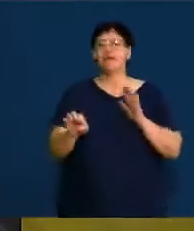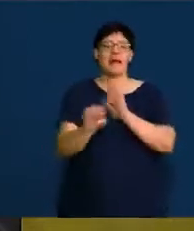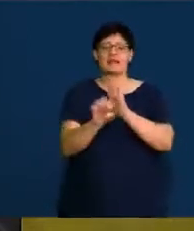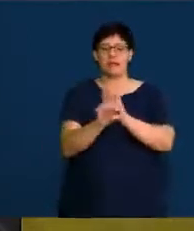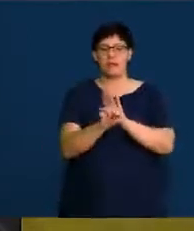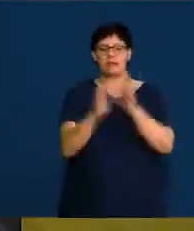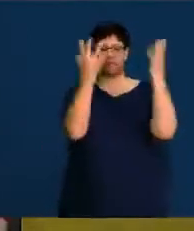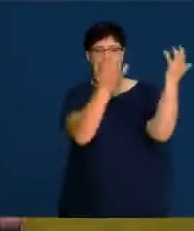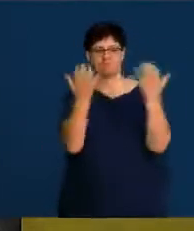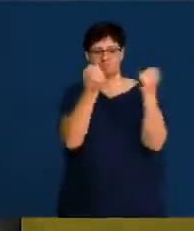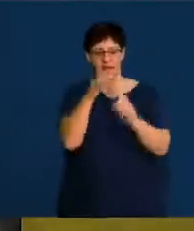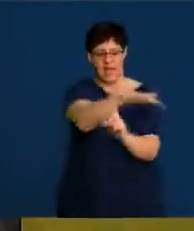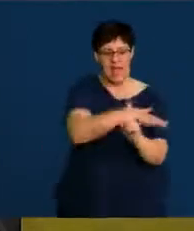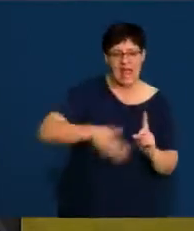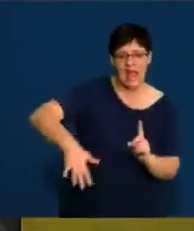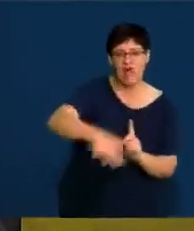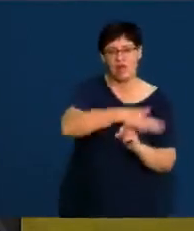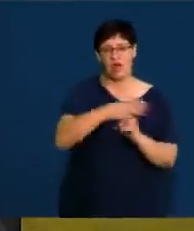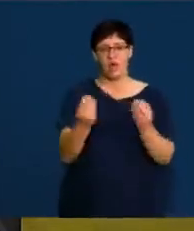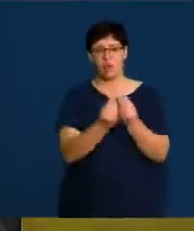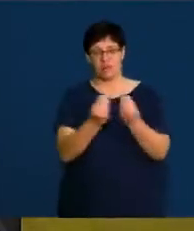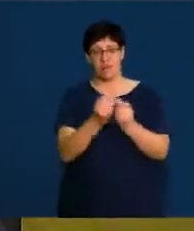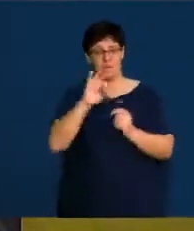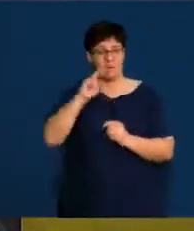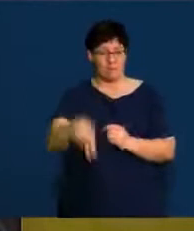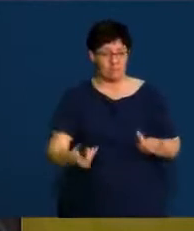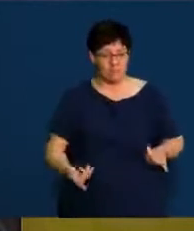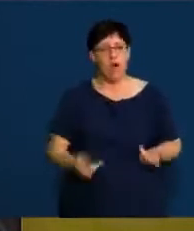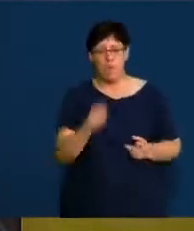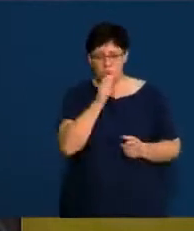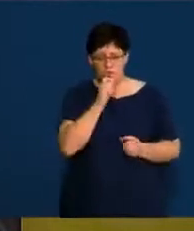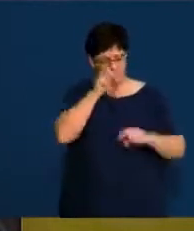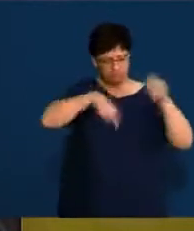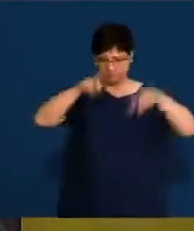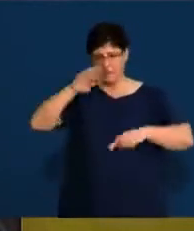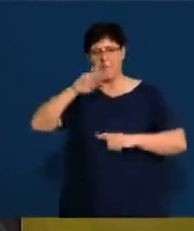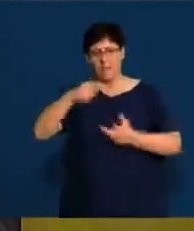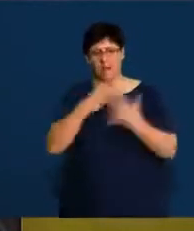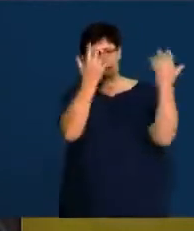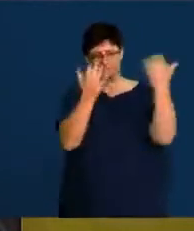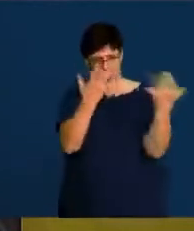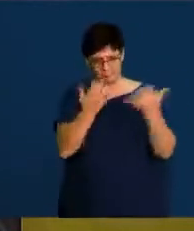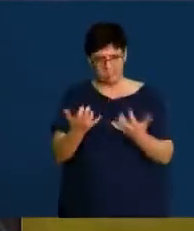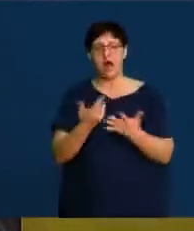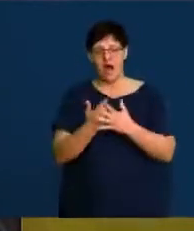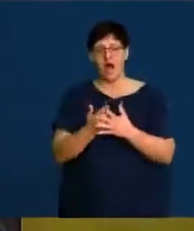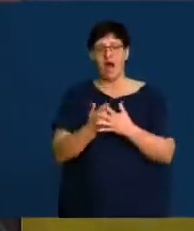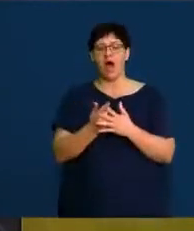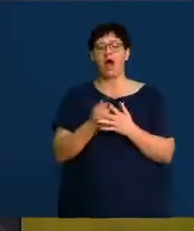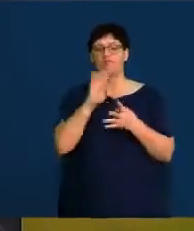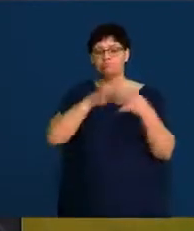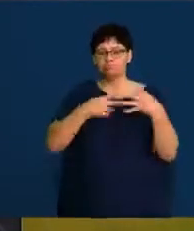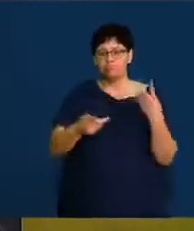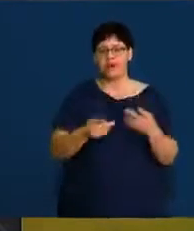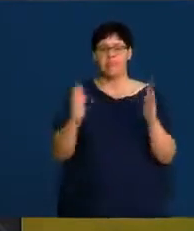example, calculating the area of an object on a map, use different maps. It all amounts to the same formula,